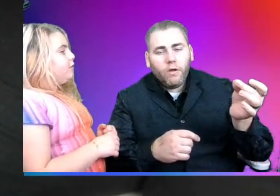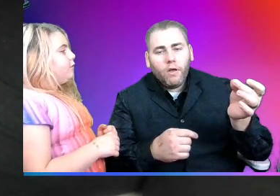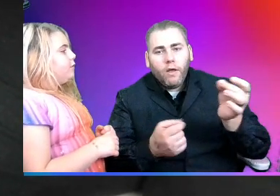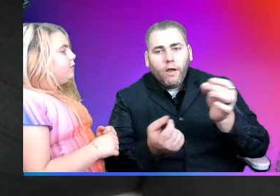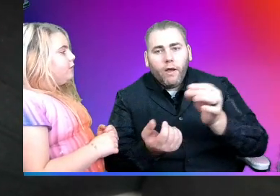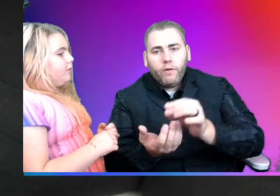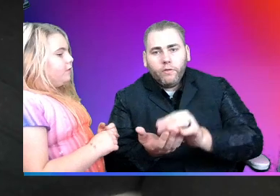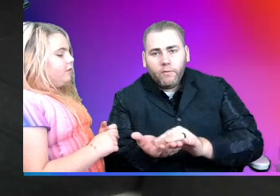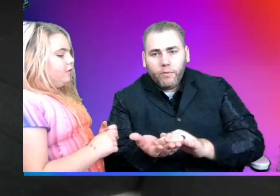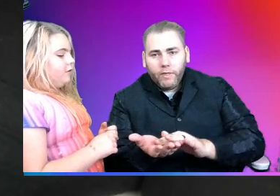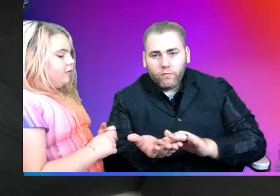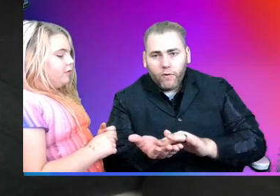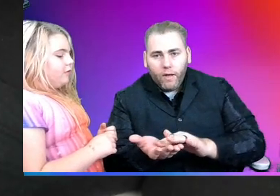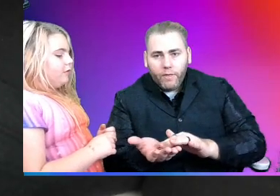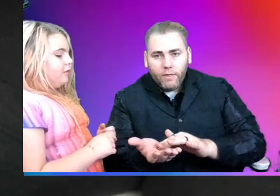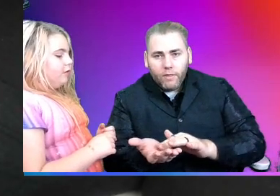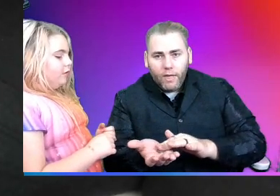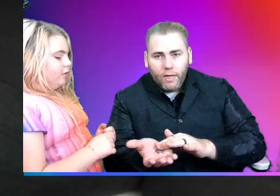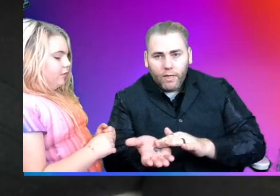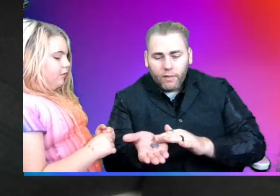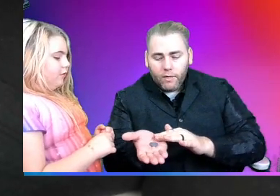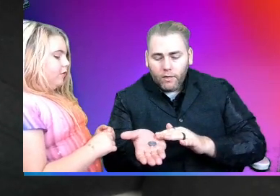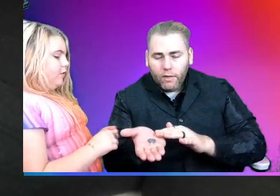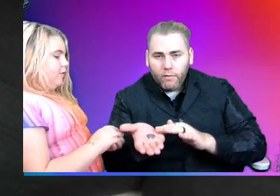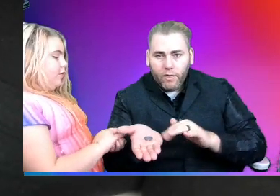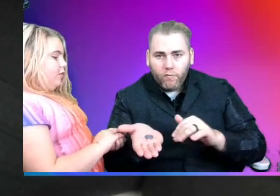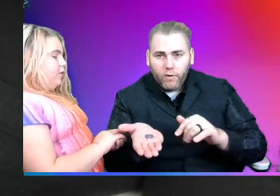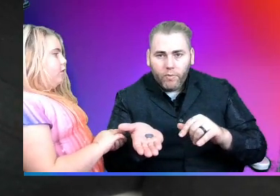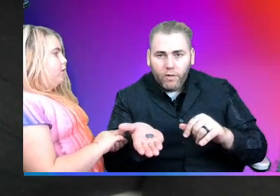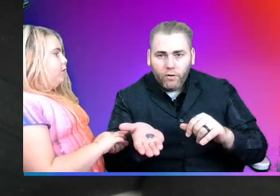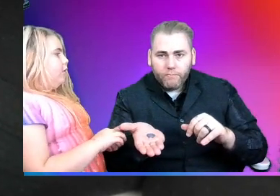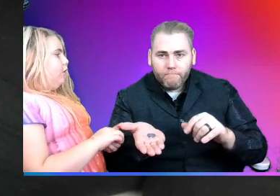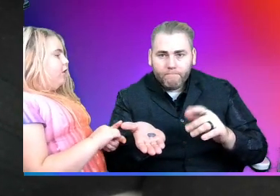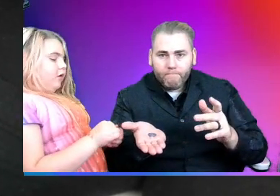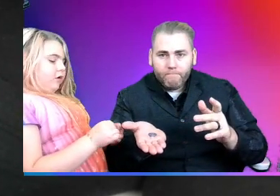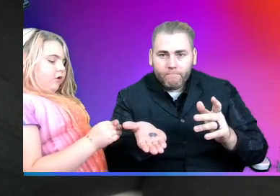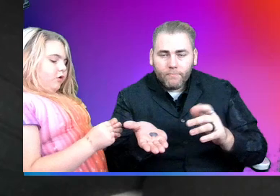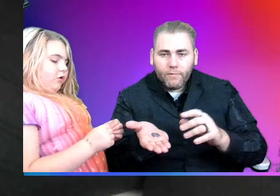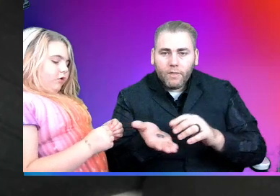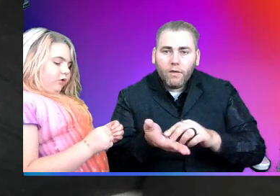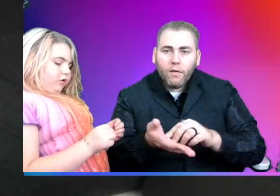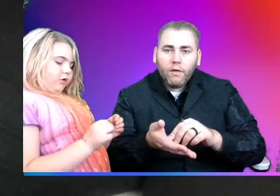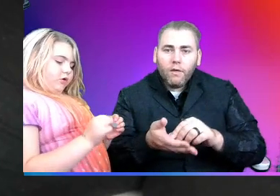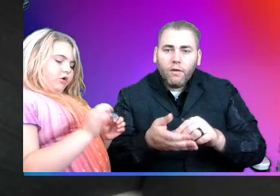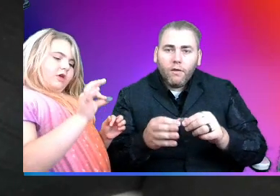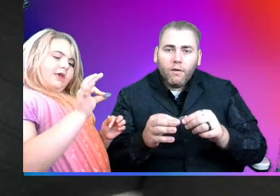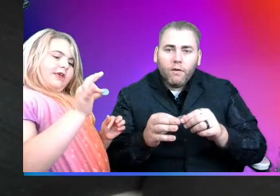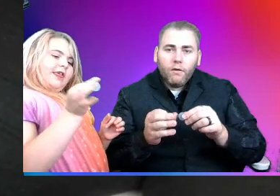there. No, and then you simply drop it into the hand and make it reappear.